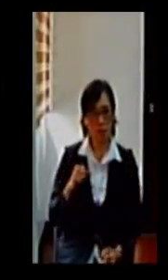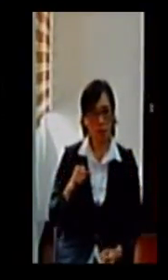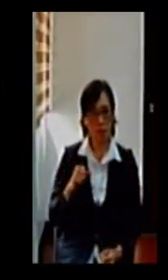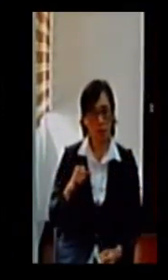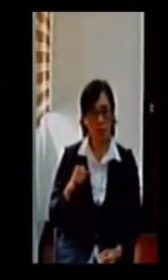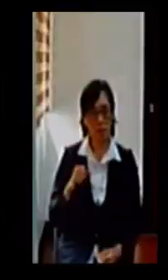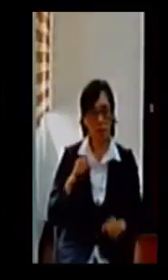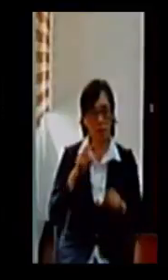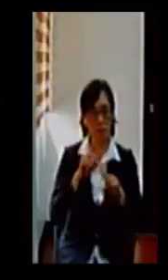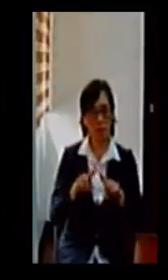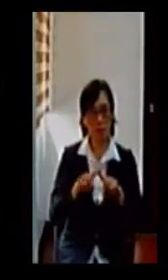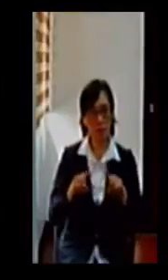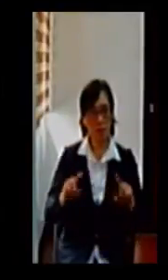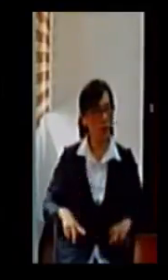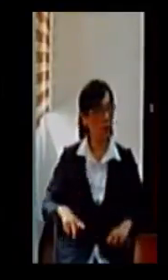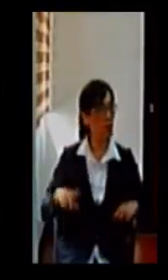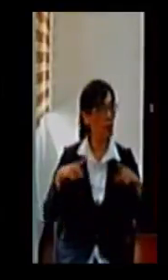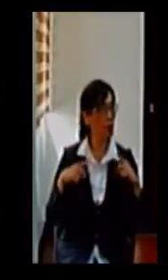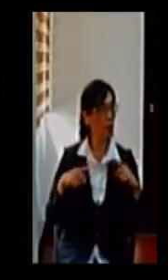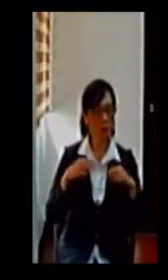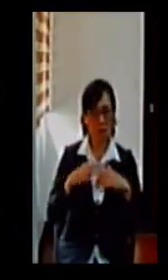biodiversity did not spring back.